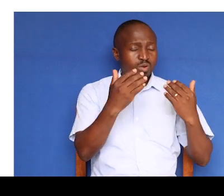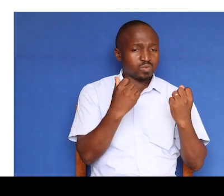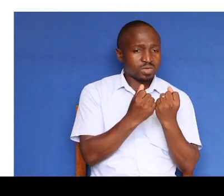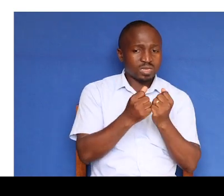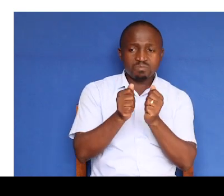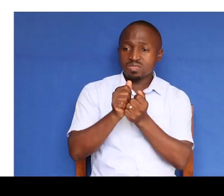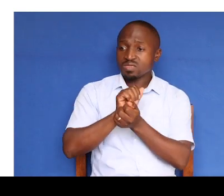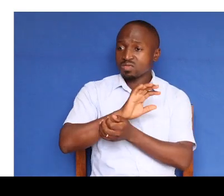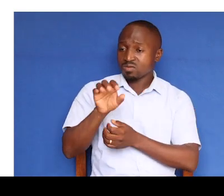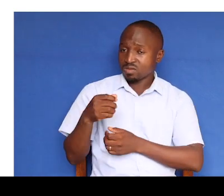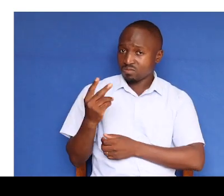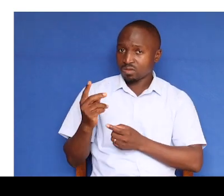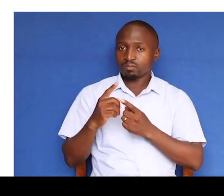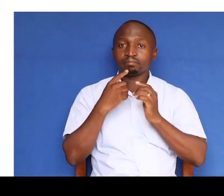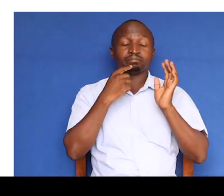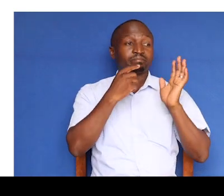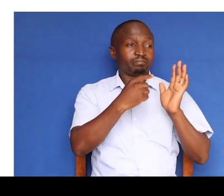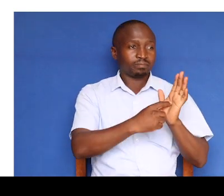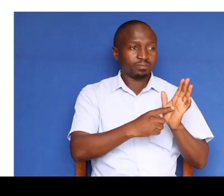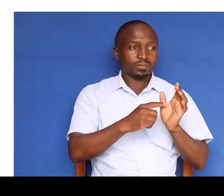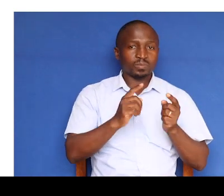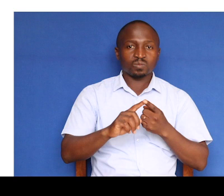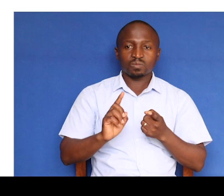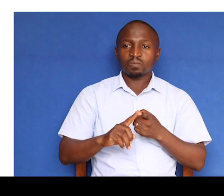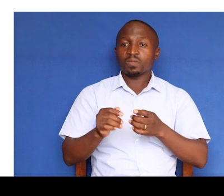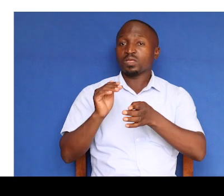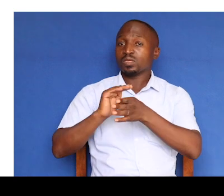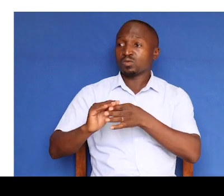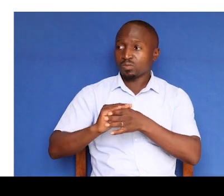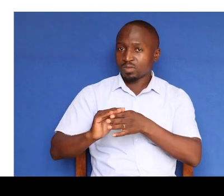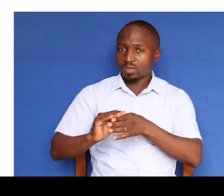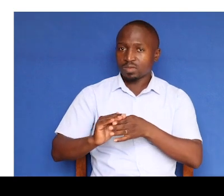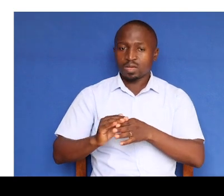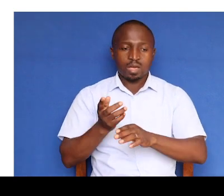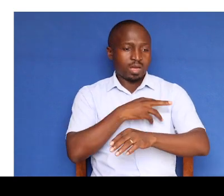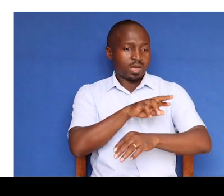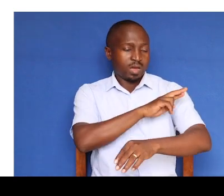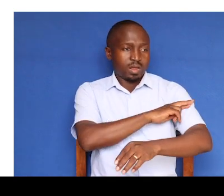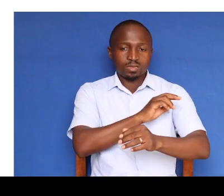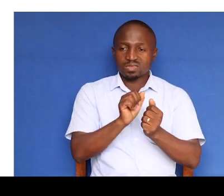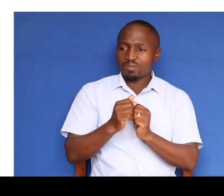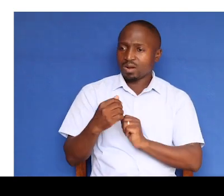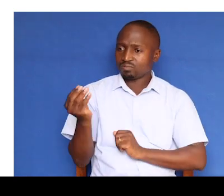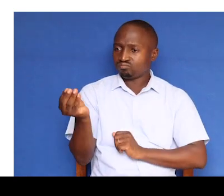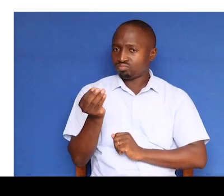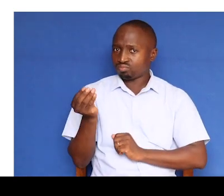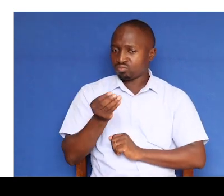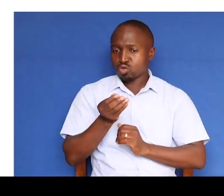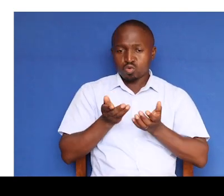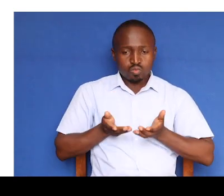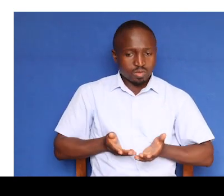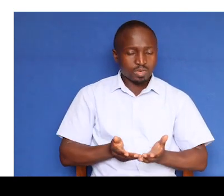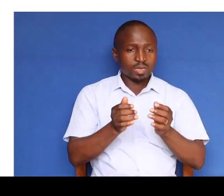both commodities. That means it uses few resources to